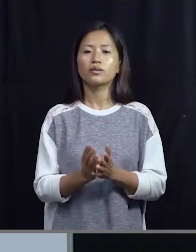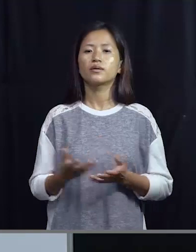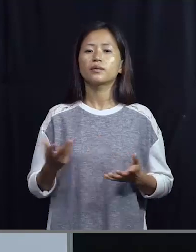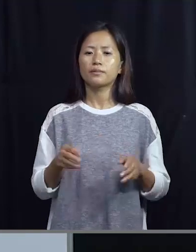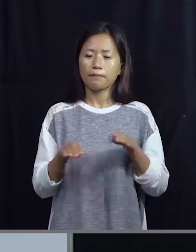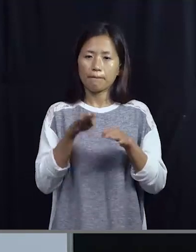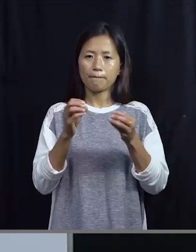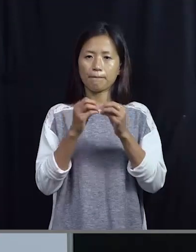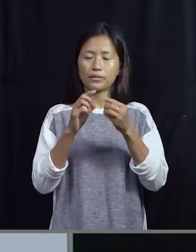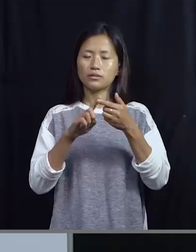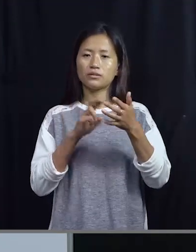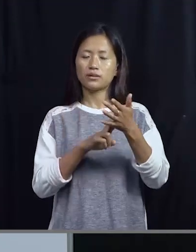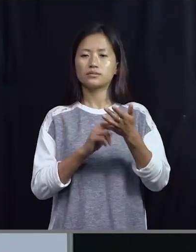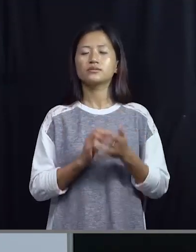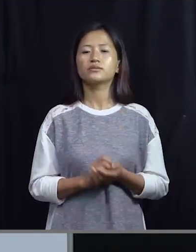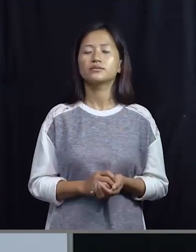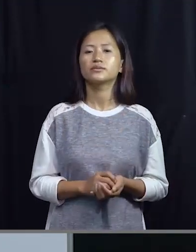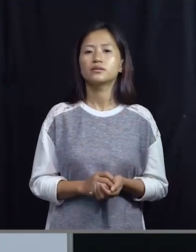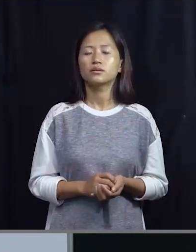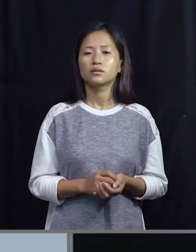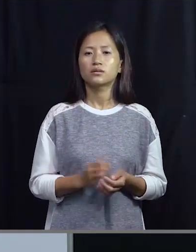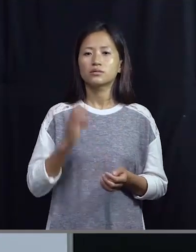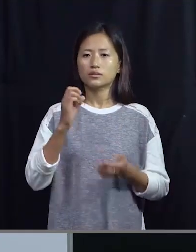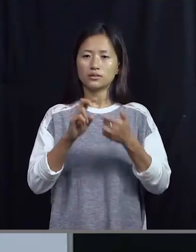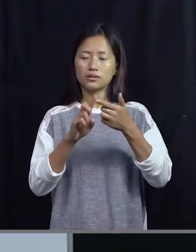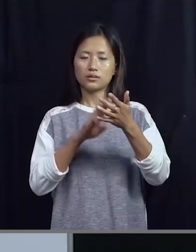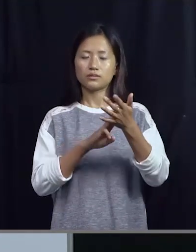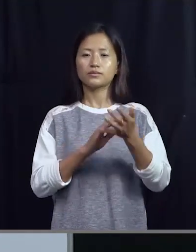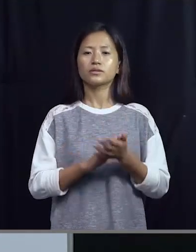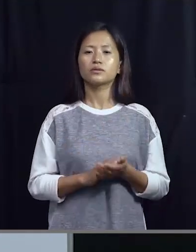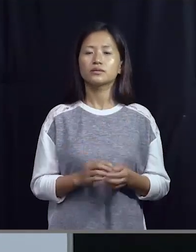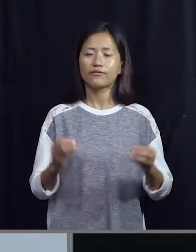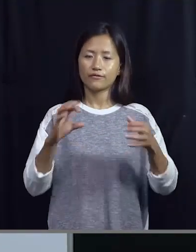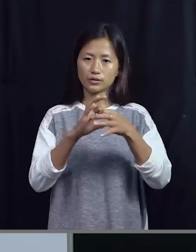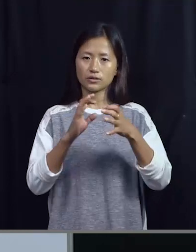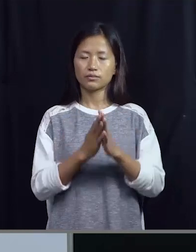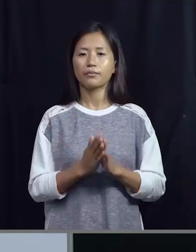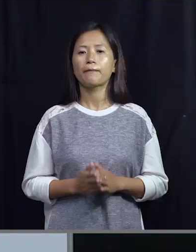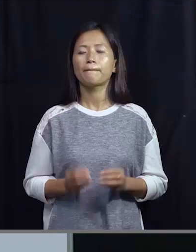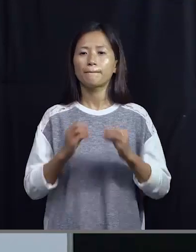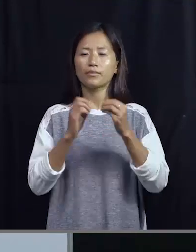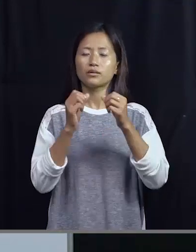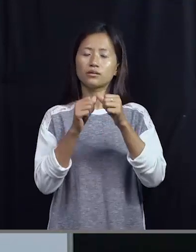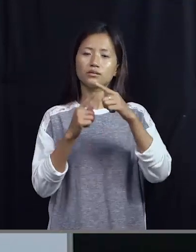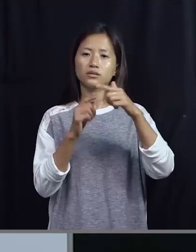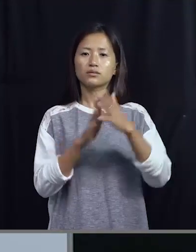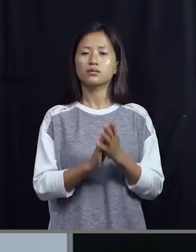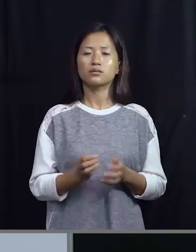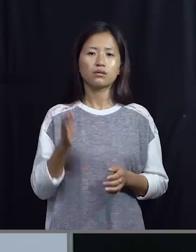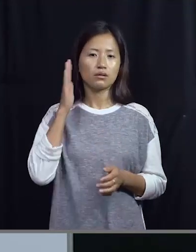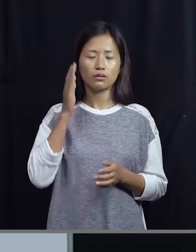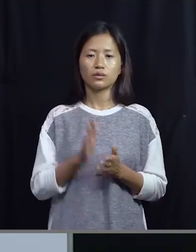are benefited. Remember that. So in this case, symbiotic nitrogen fixing bacteria, you have already heard about it in class 9 and